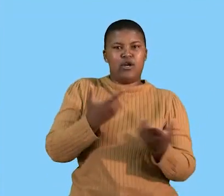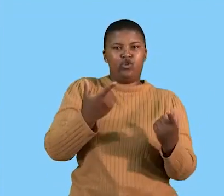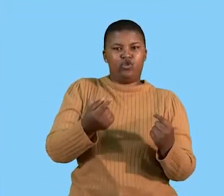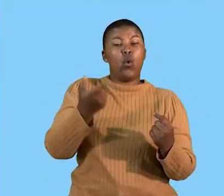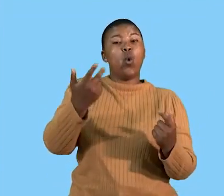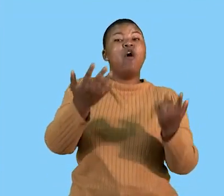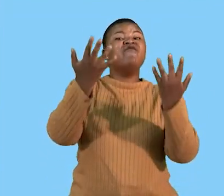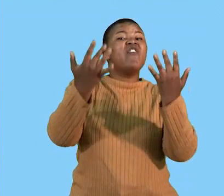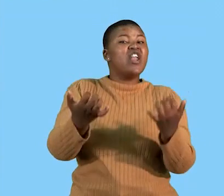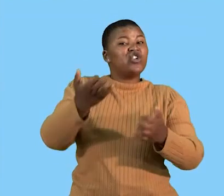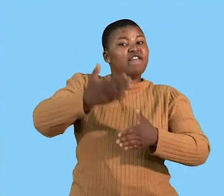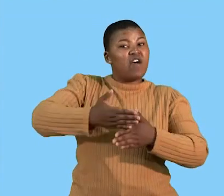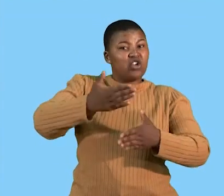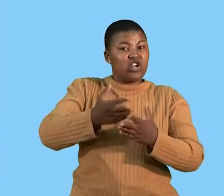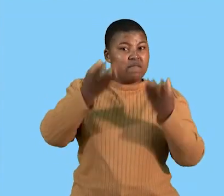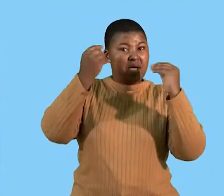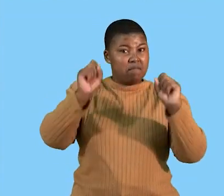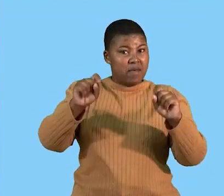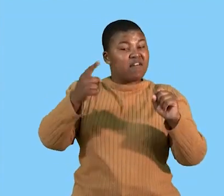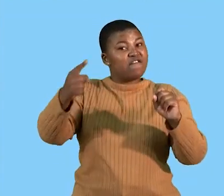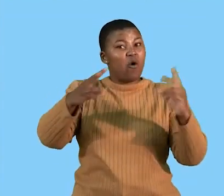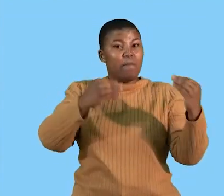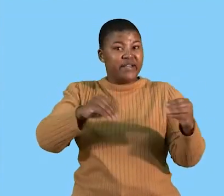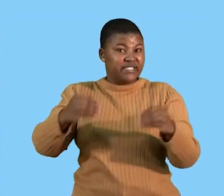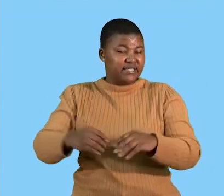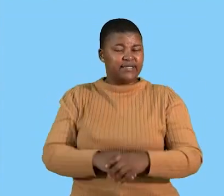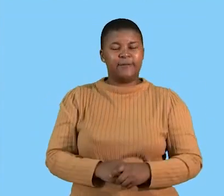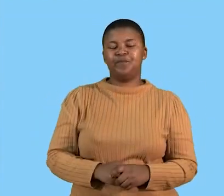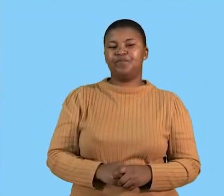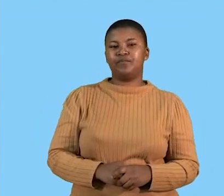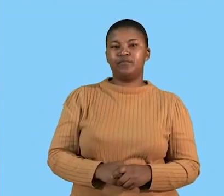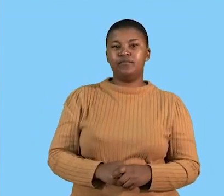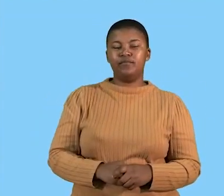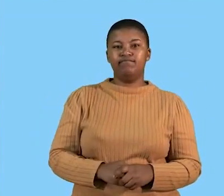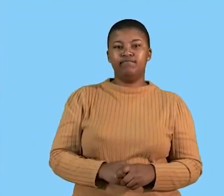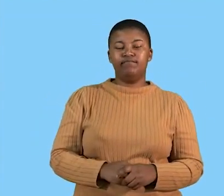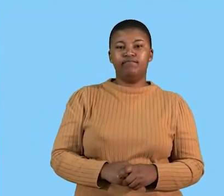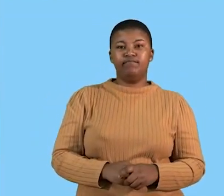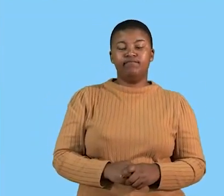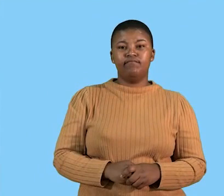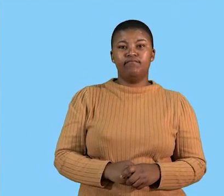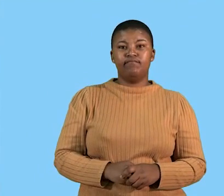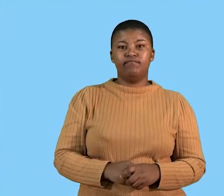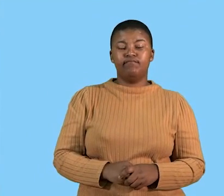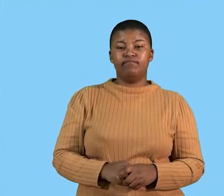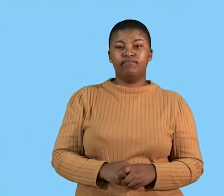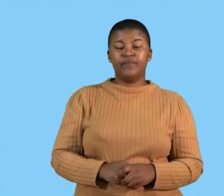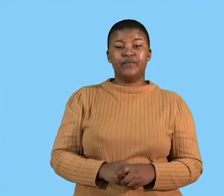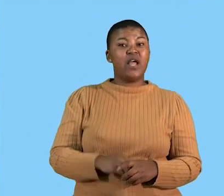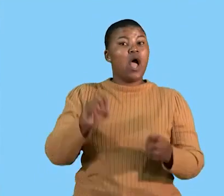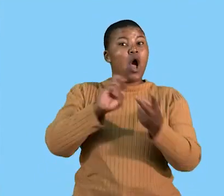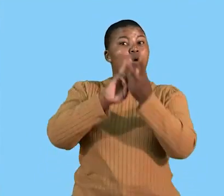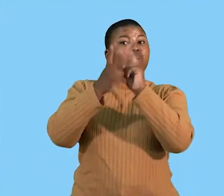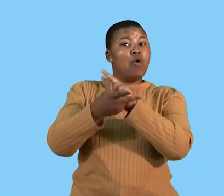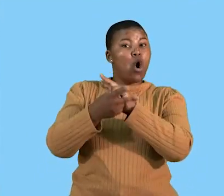their business, or a financial function can acquire for the business. When we look at borrowed capital, this is